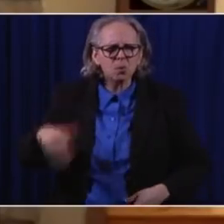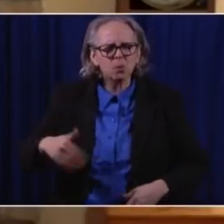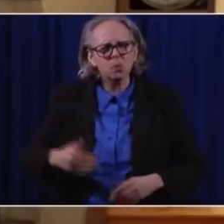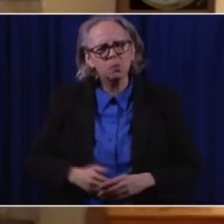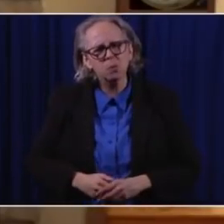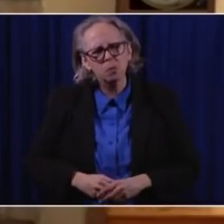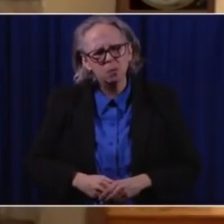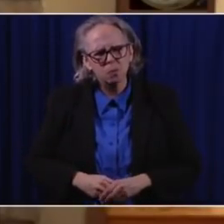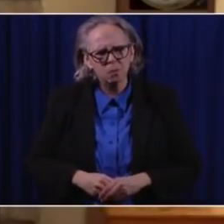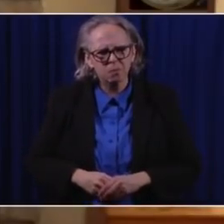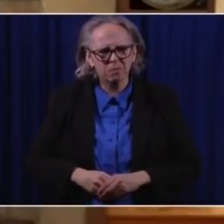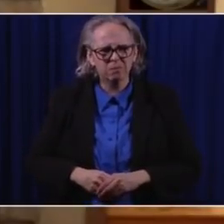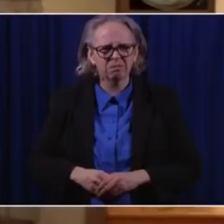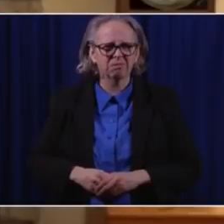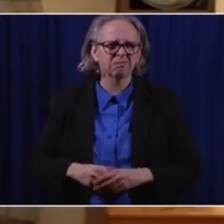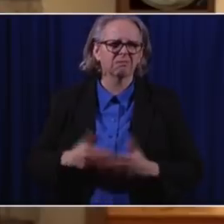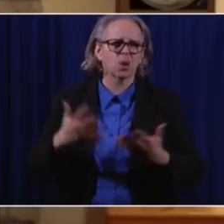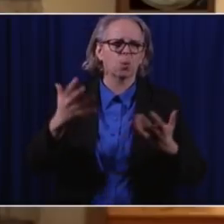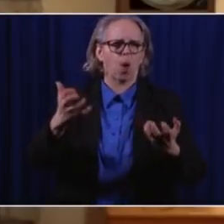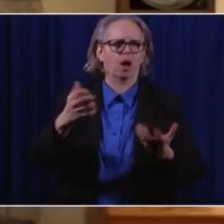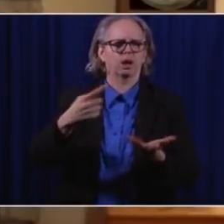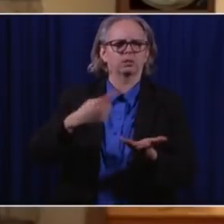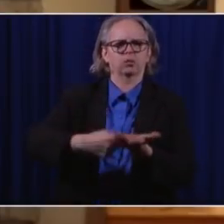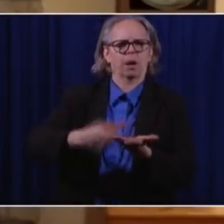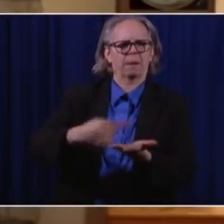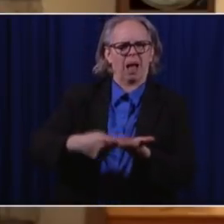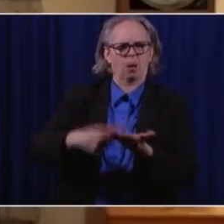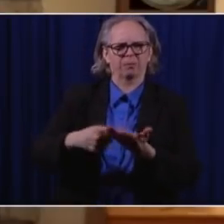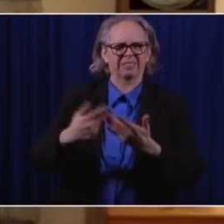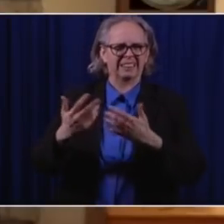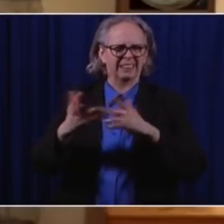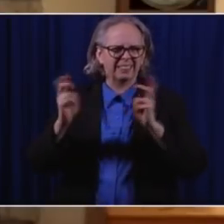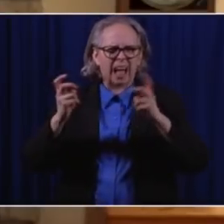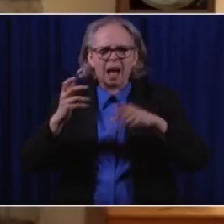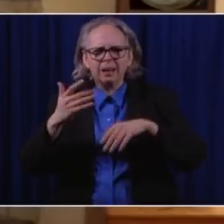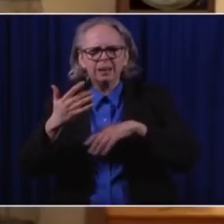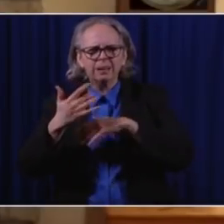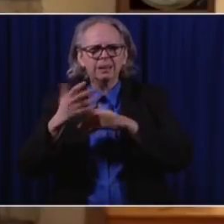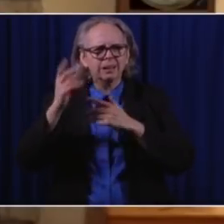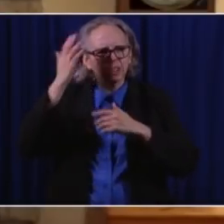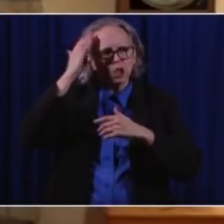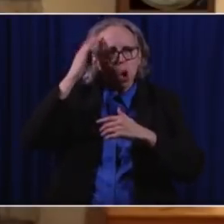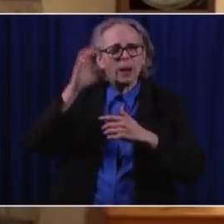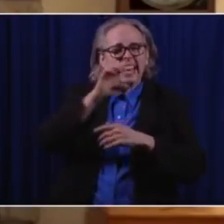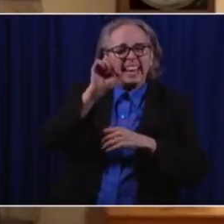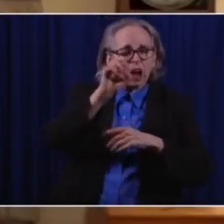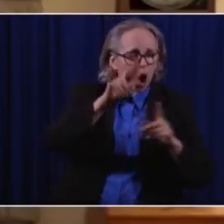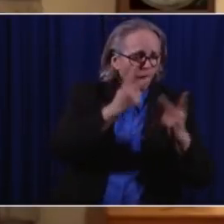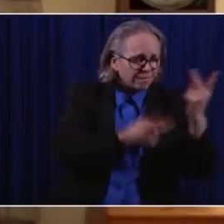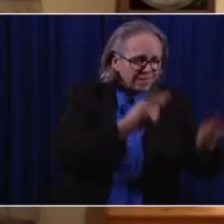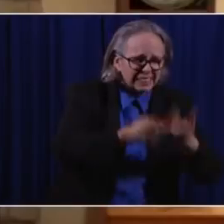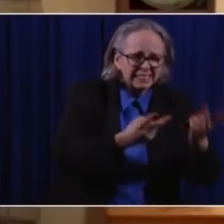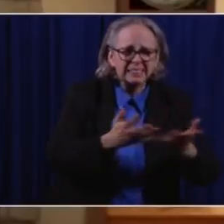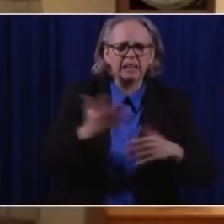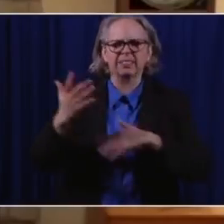indicator, which is emergency room visits with COVID-19. This chart shows the COVID-19